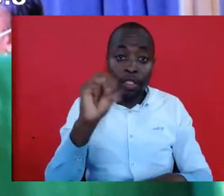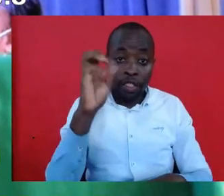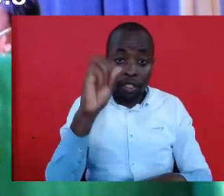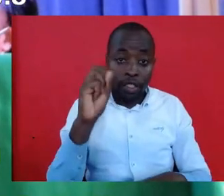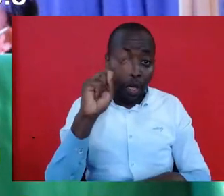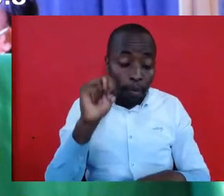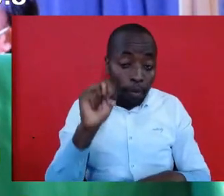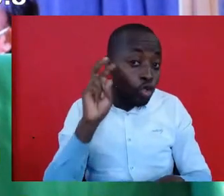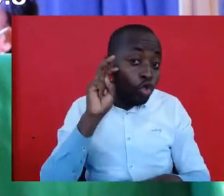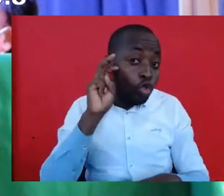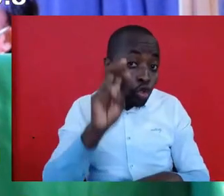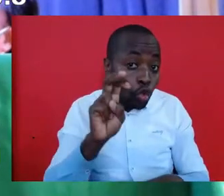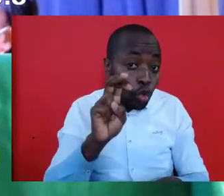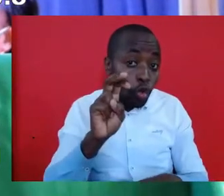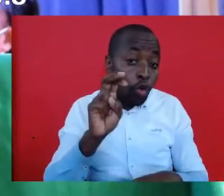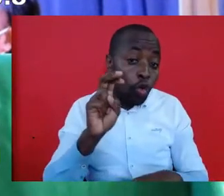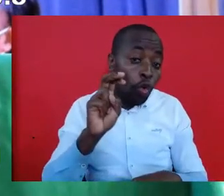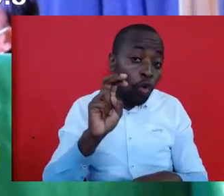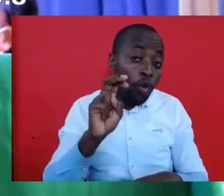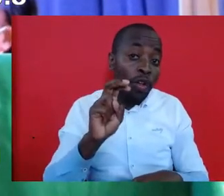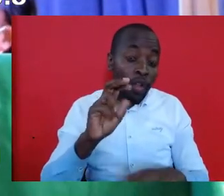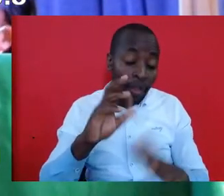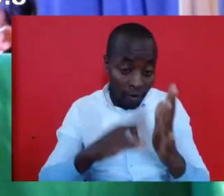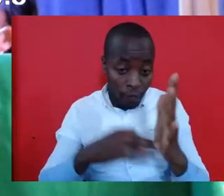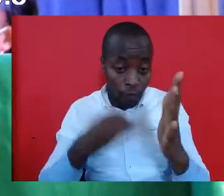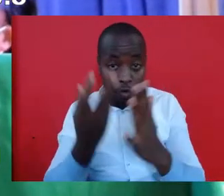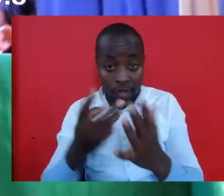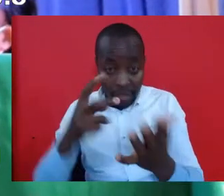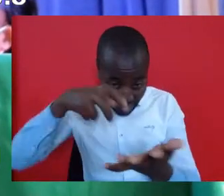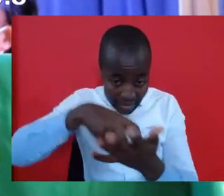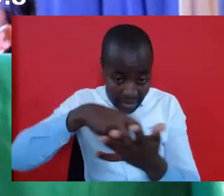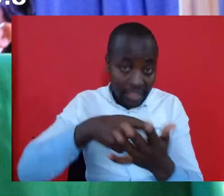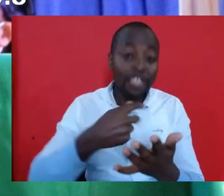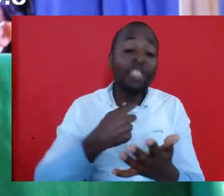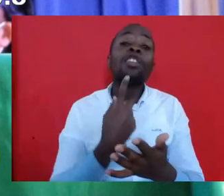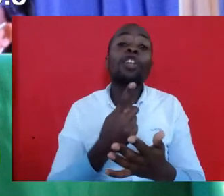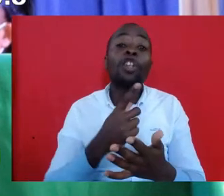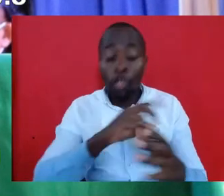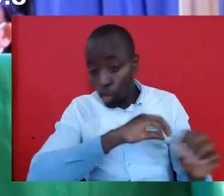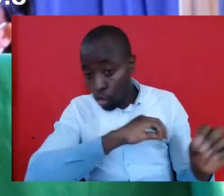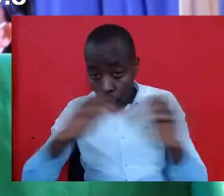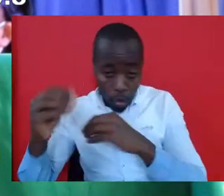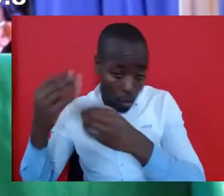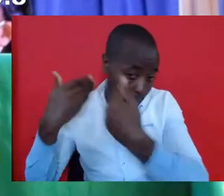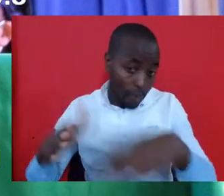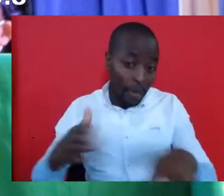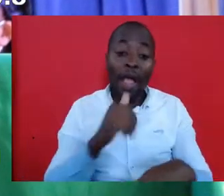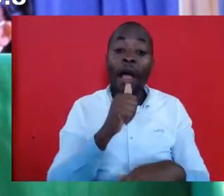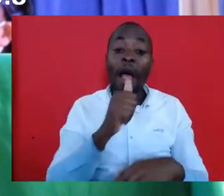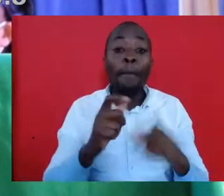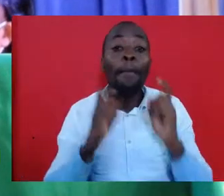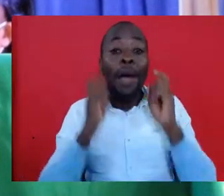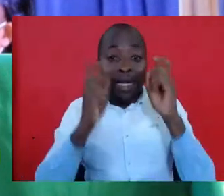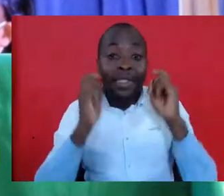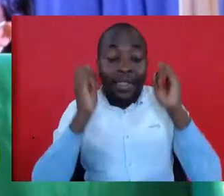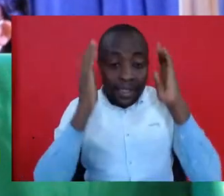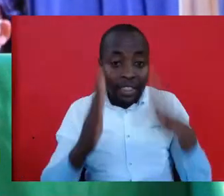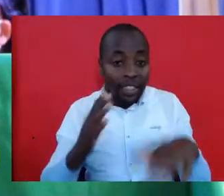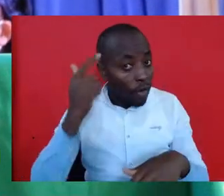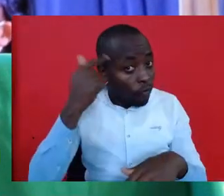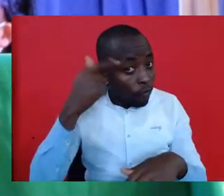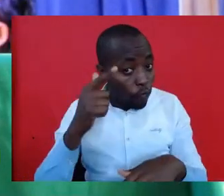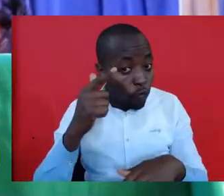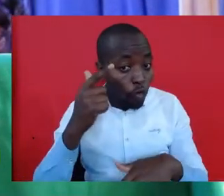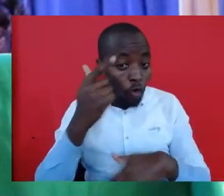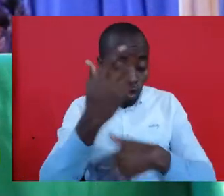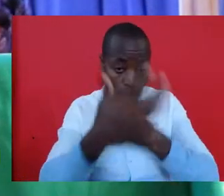Jesus' knees and said, "Go away from me, Lord, I am a sinful man." For he and all